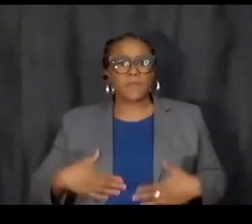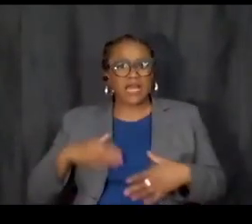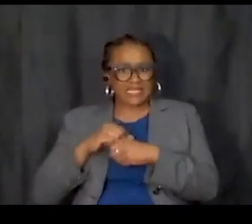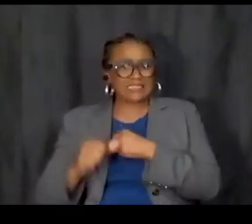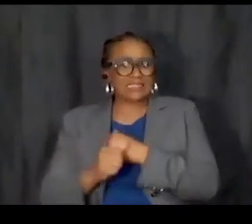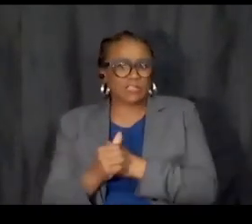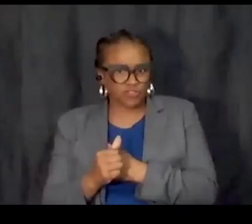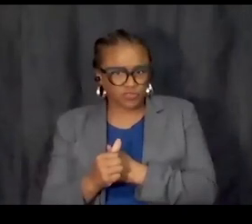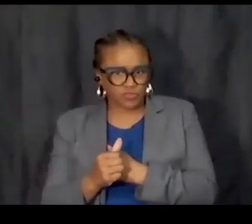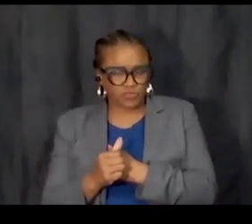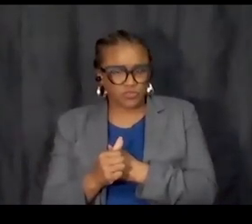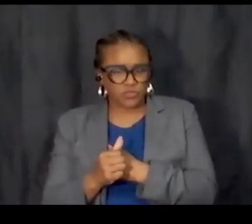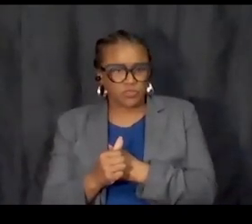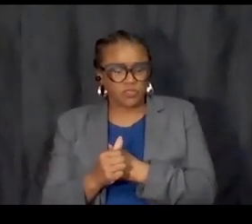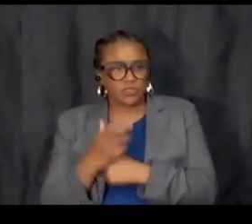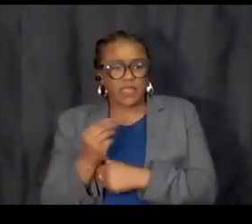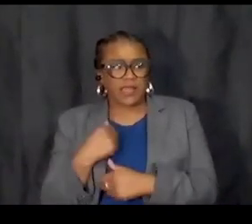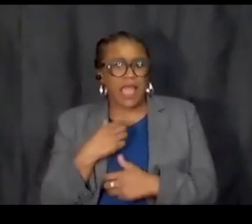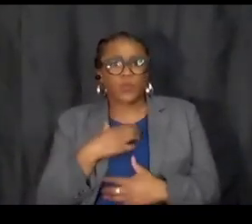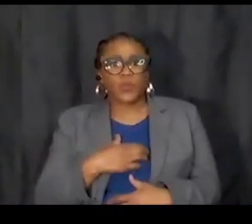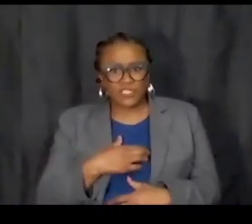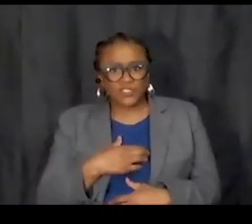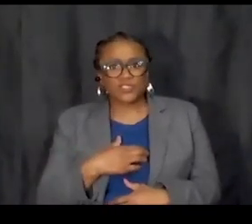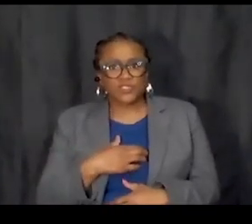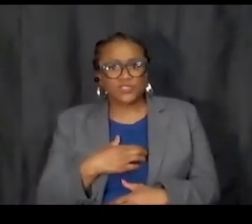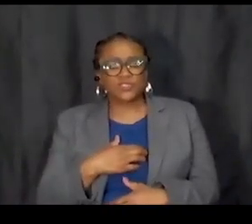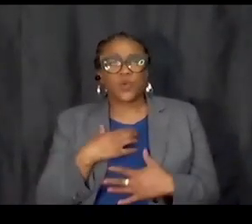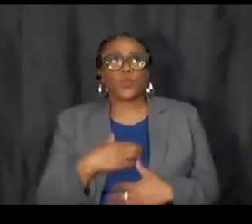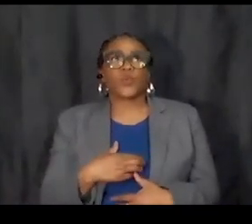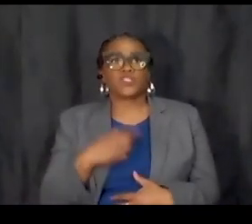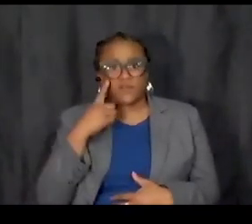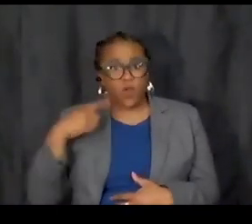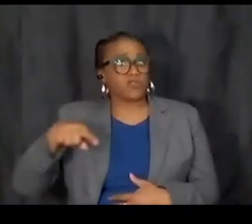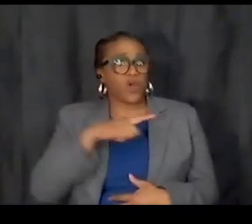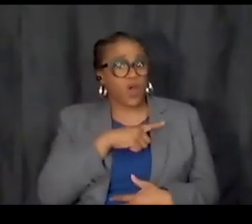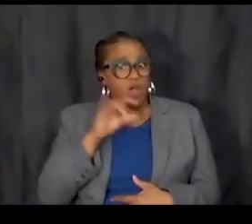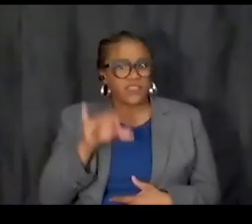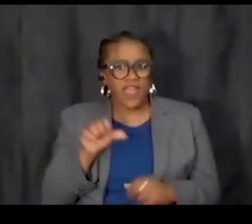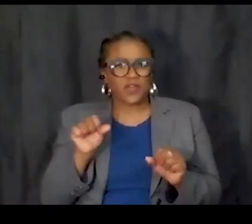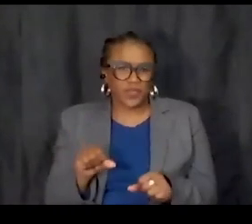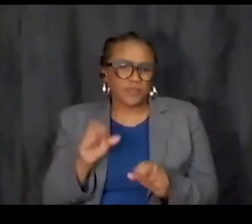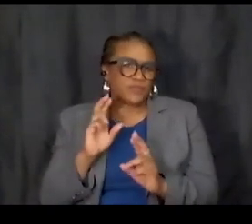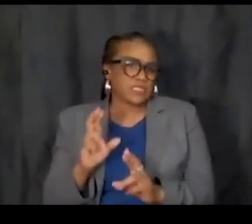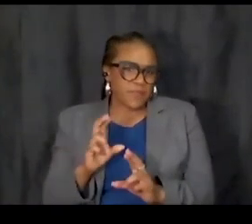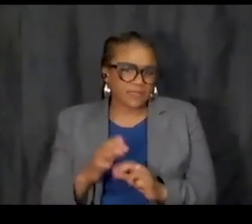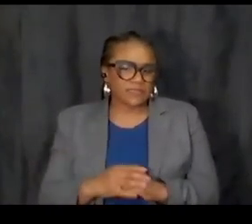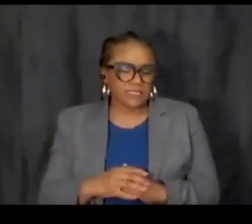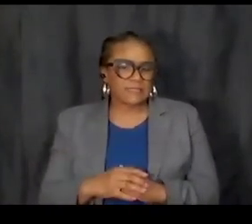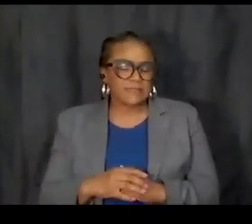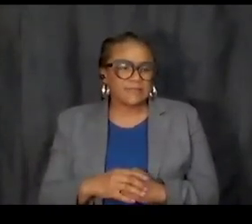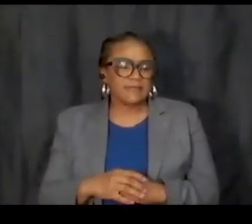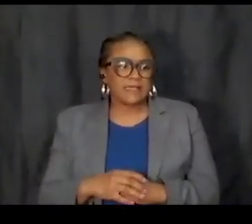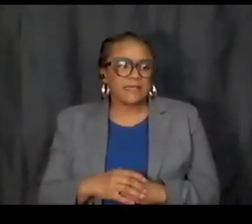And I wish, it's my wish for us all, that could be respected, and that folks who can't